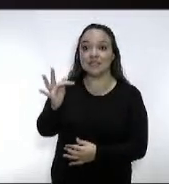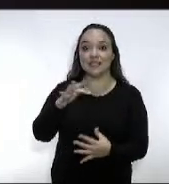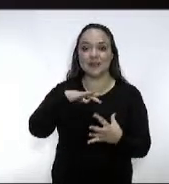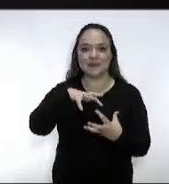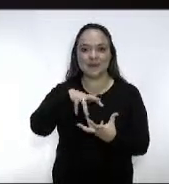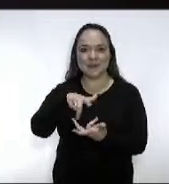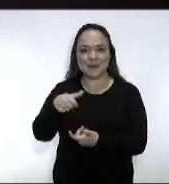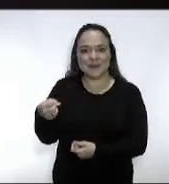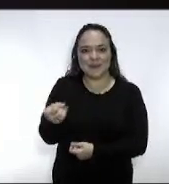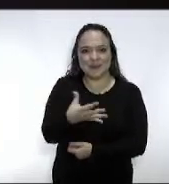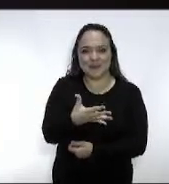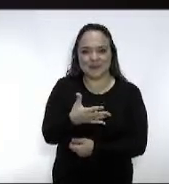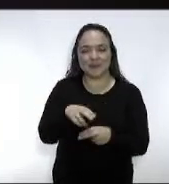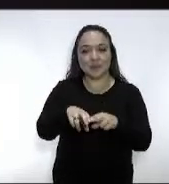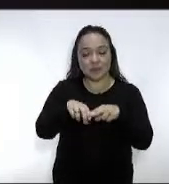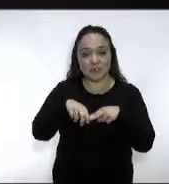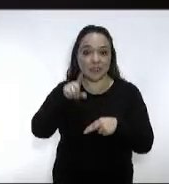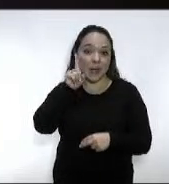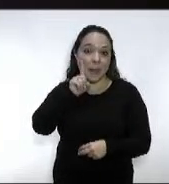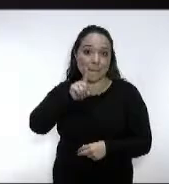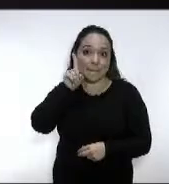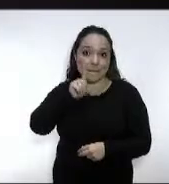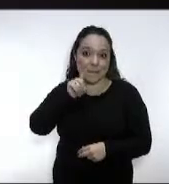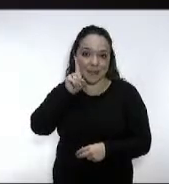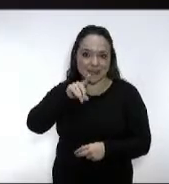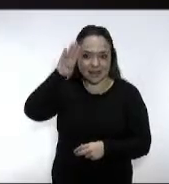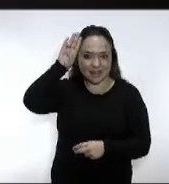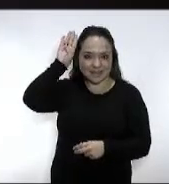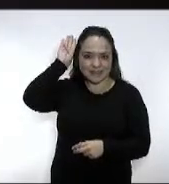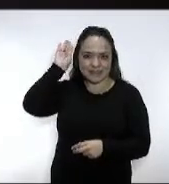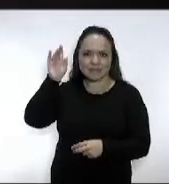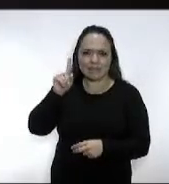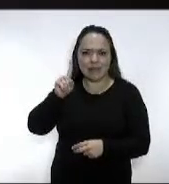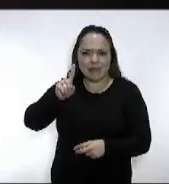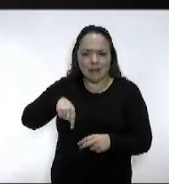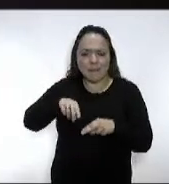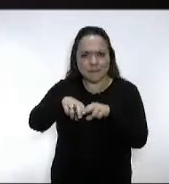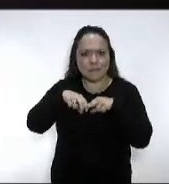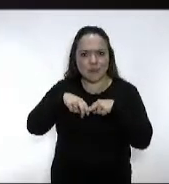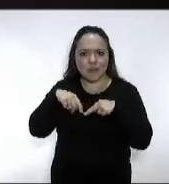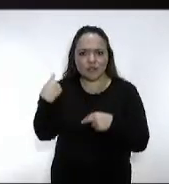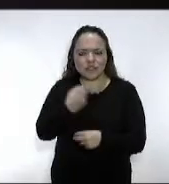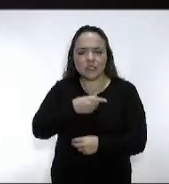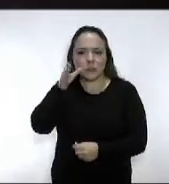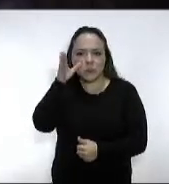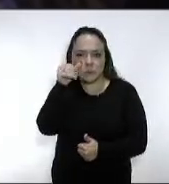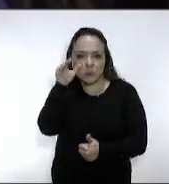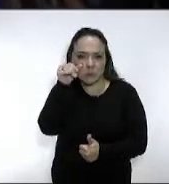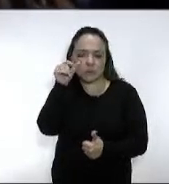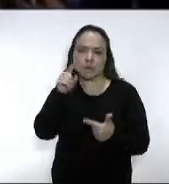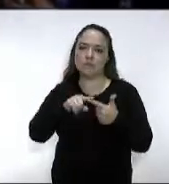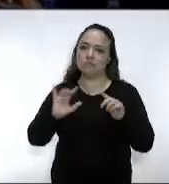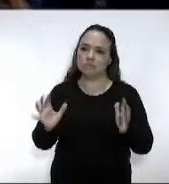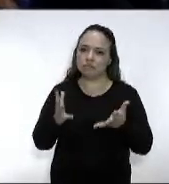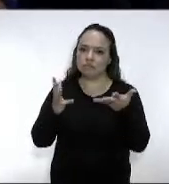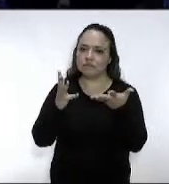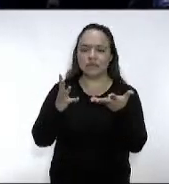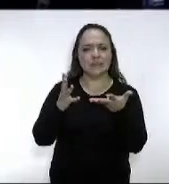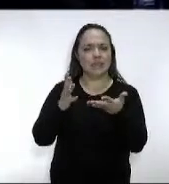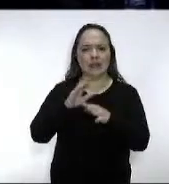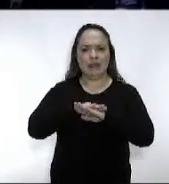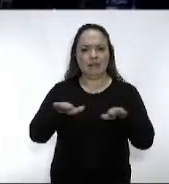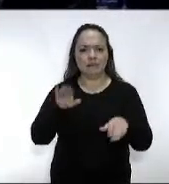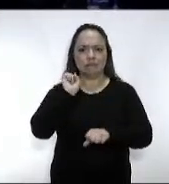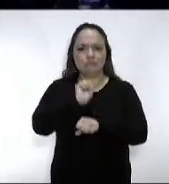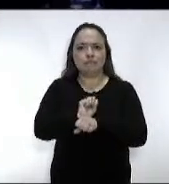very well what was going to happen, but we gave a vote, a confidence, because we believe that there's something better for us in the world. The